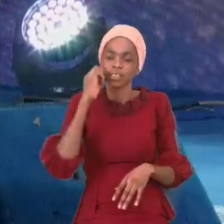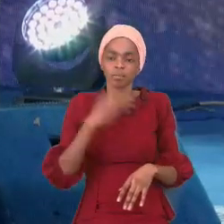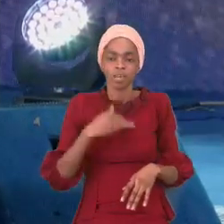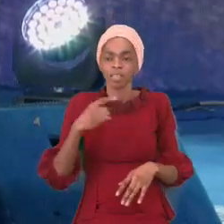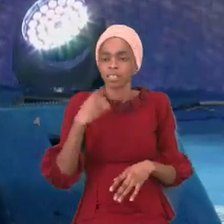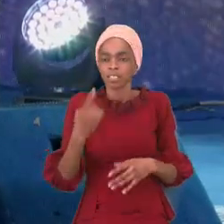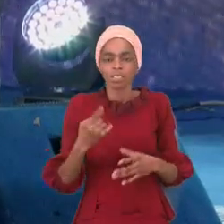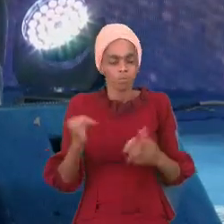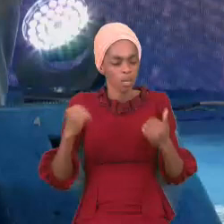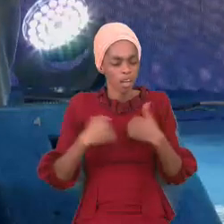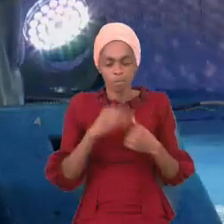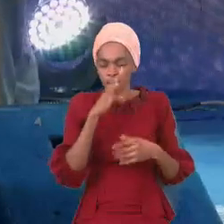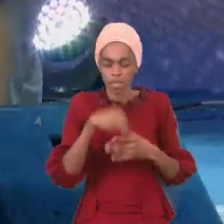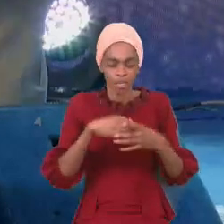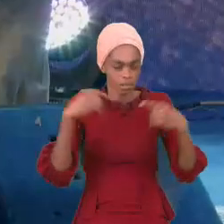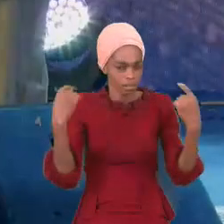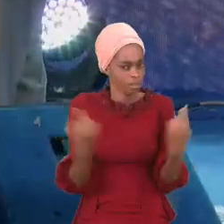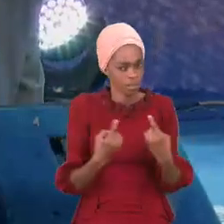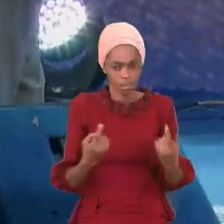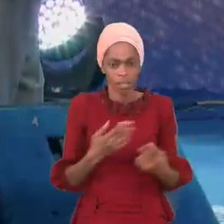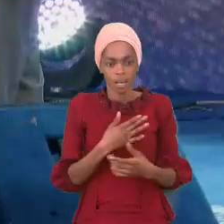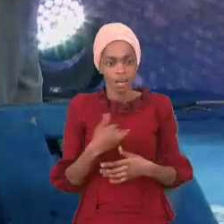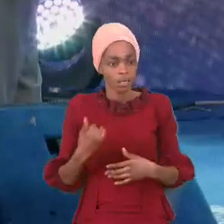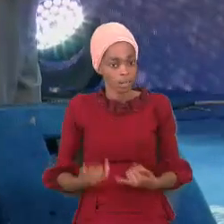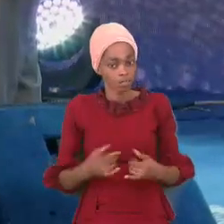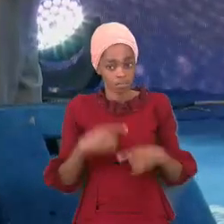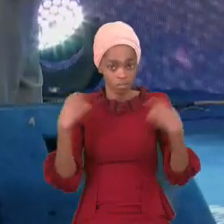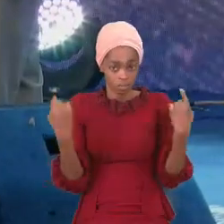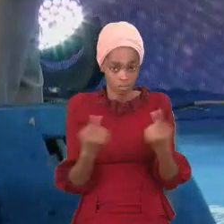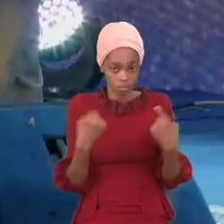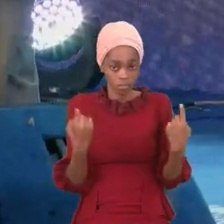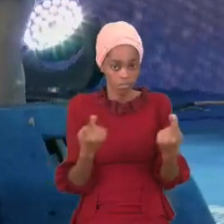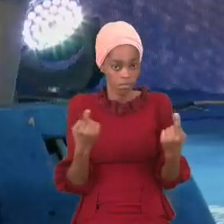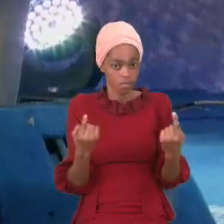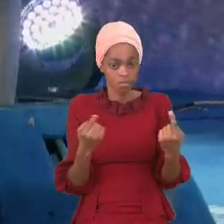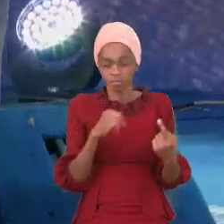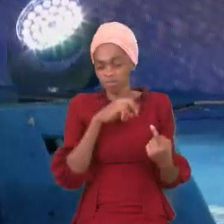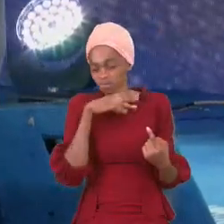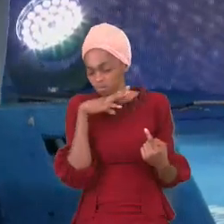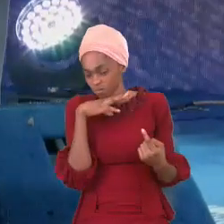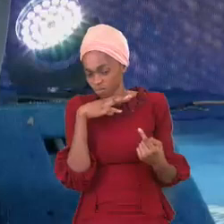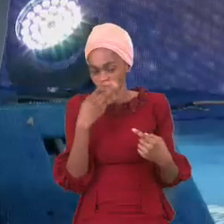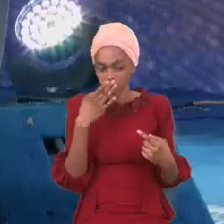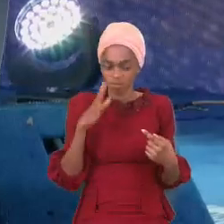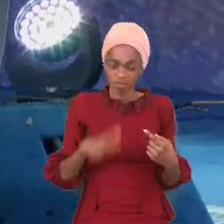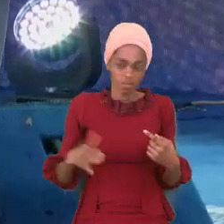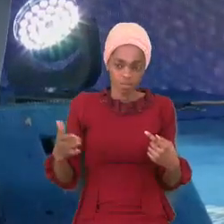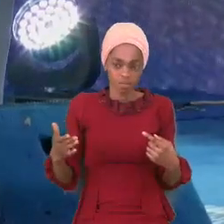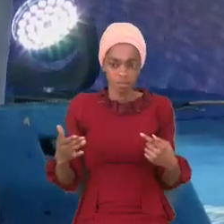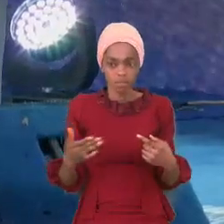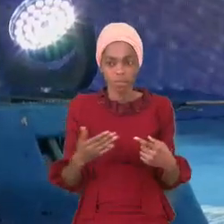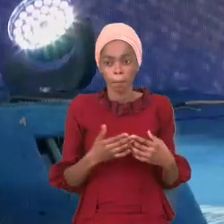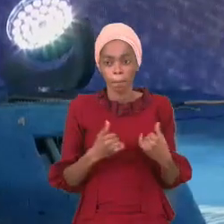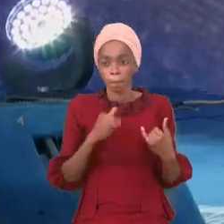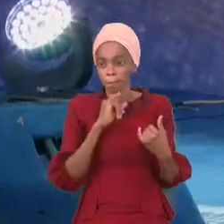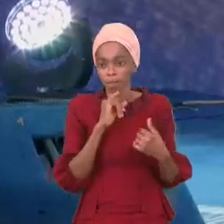in transgression. And transgression, sin, iniquity, like termites,